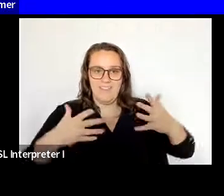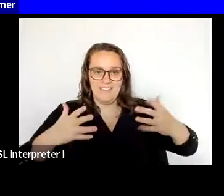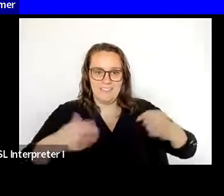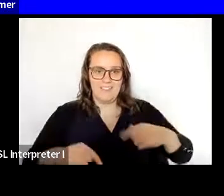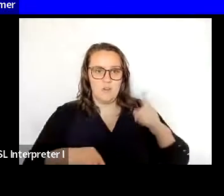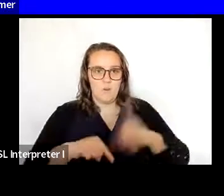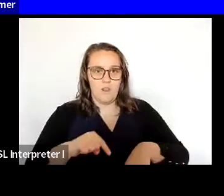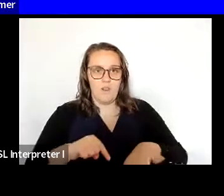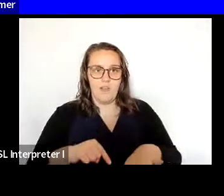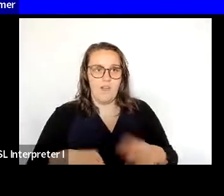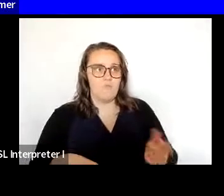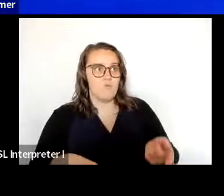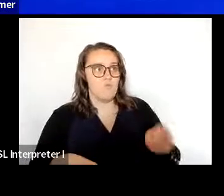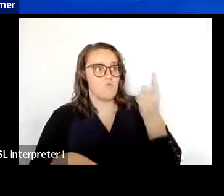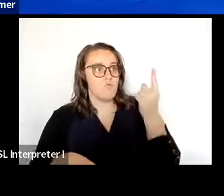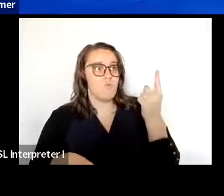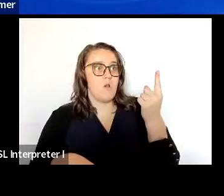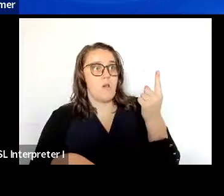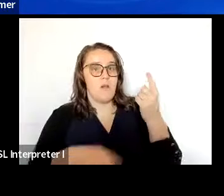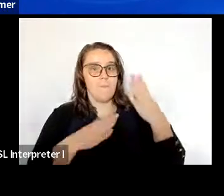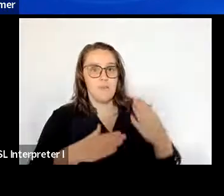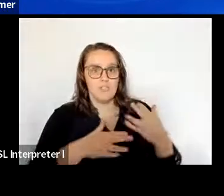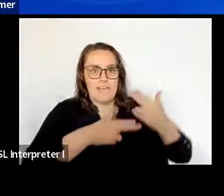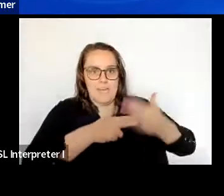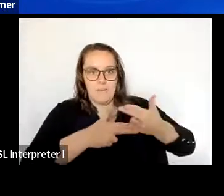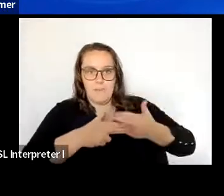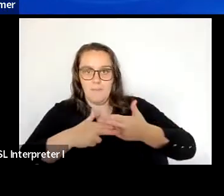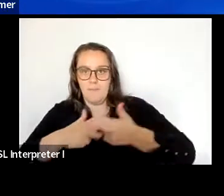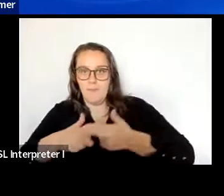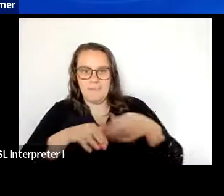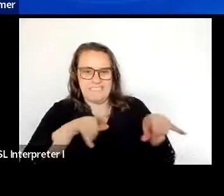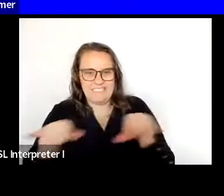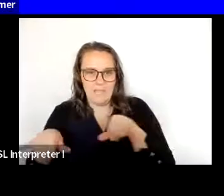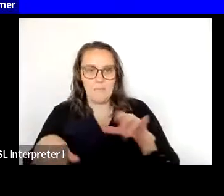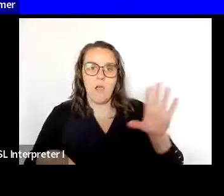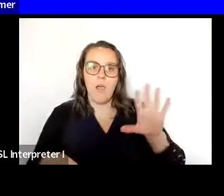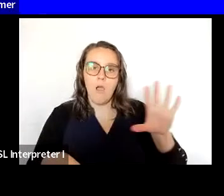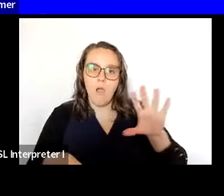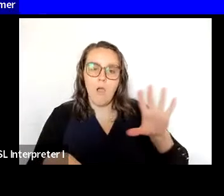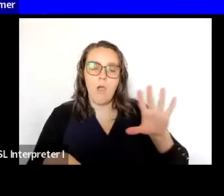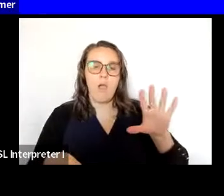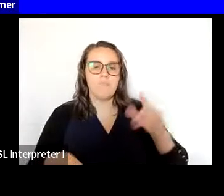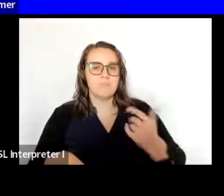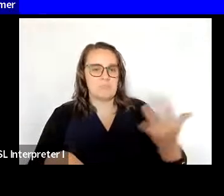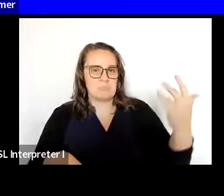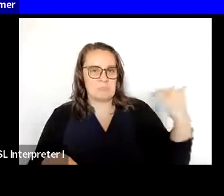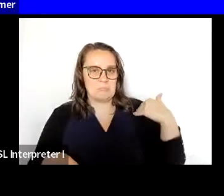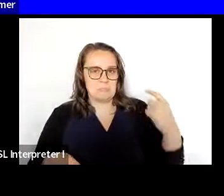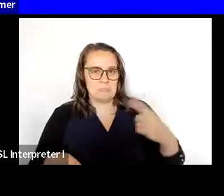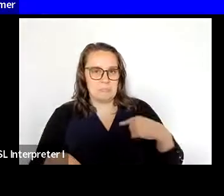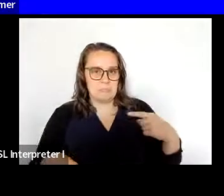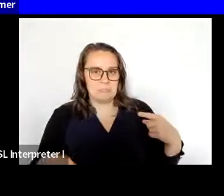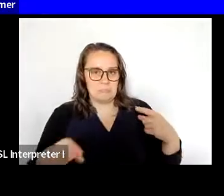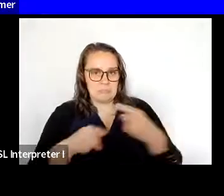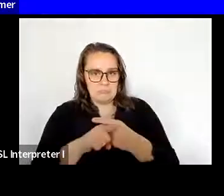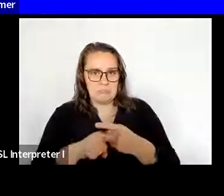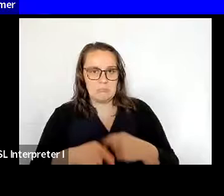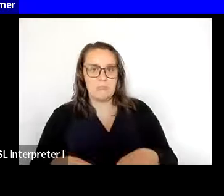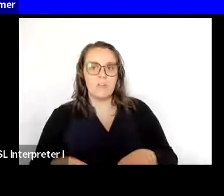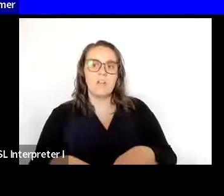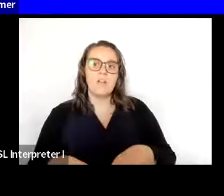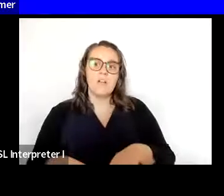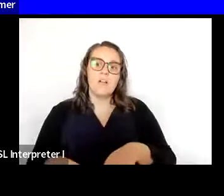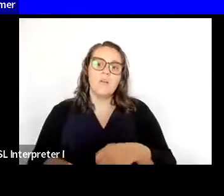council adopted legislation redesignating an elementary school in Ward 7 as the Lorraine H. Whitlock